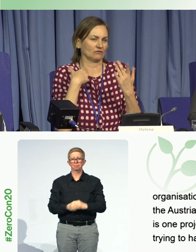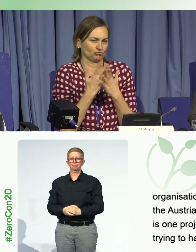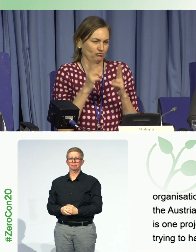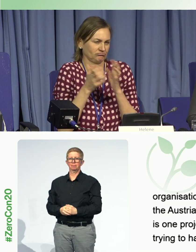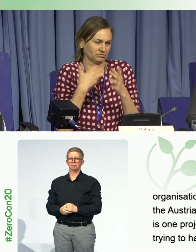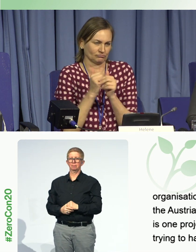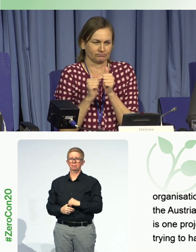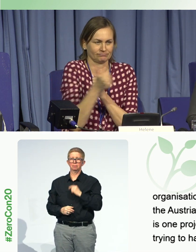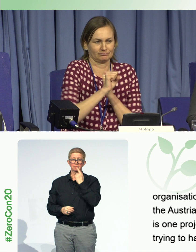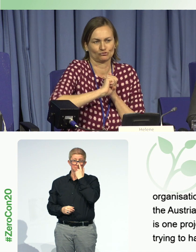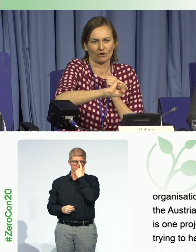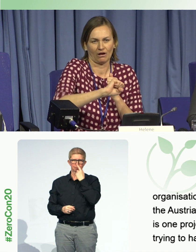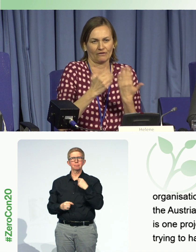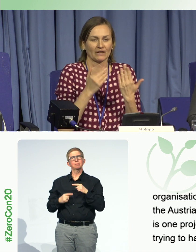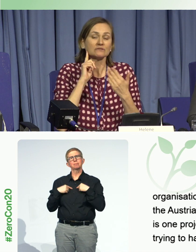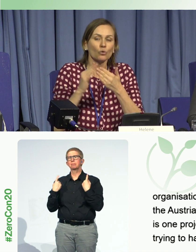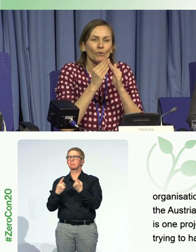Our mission